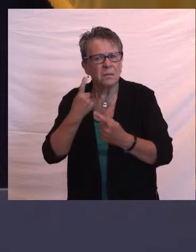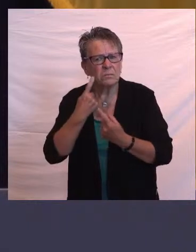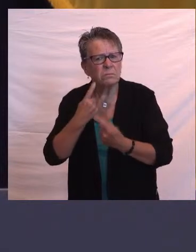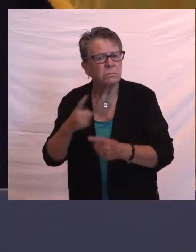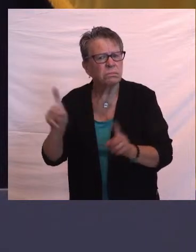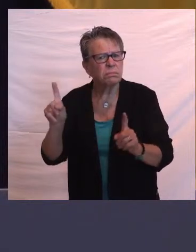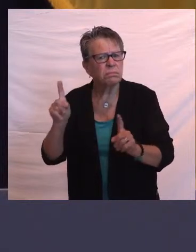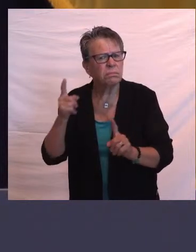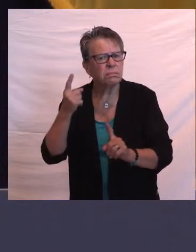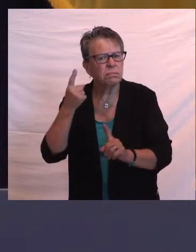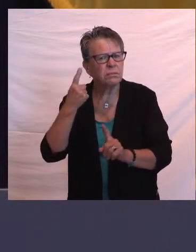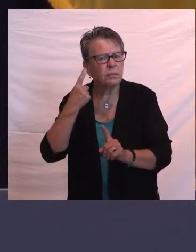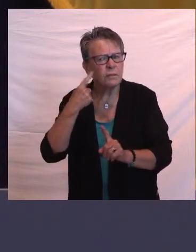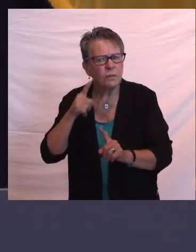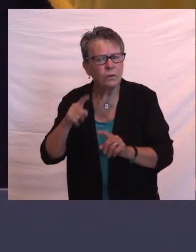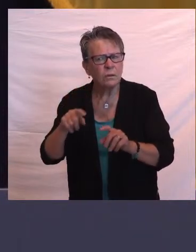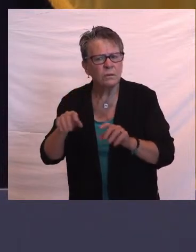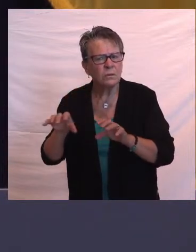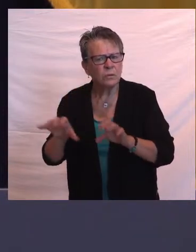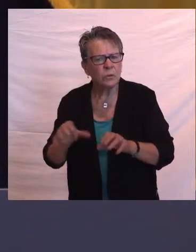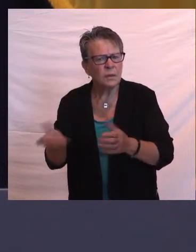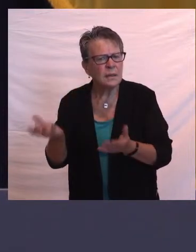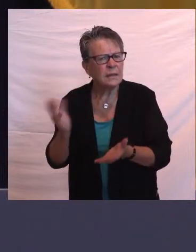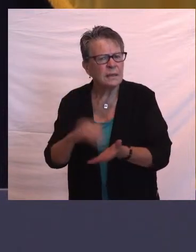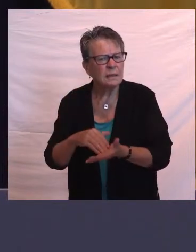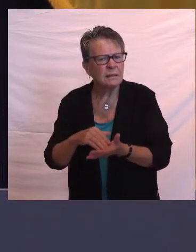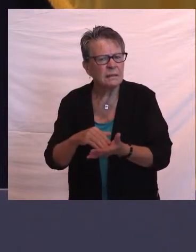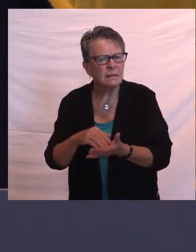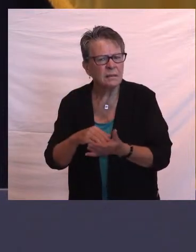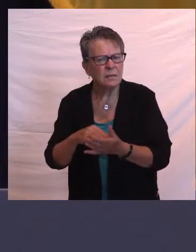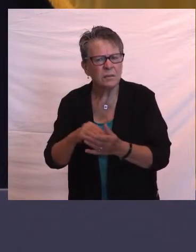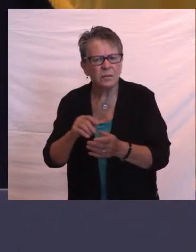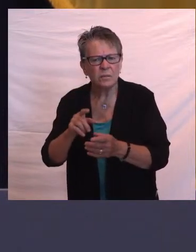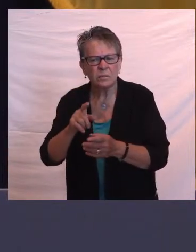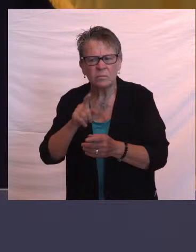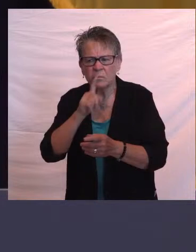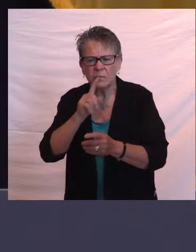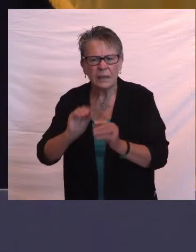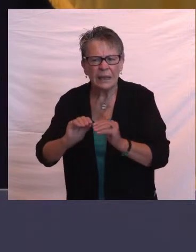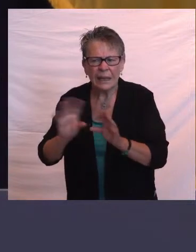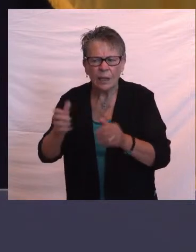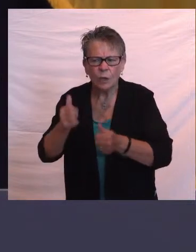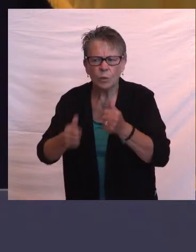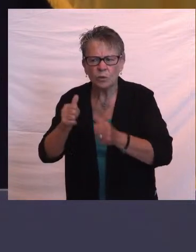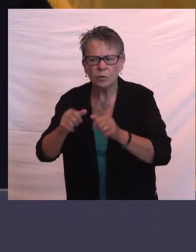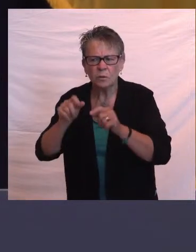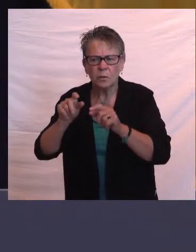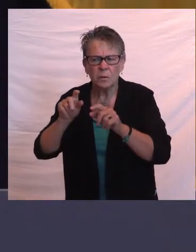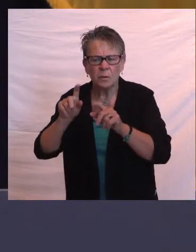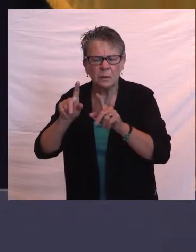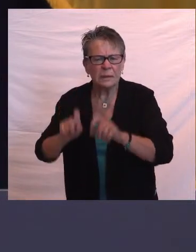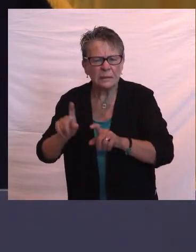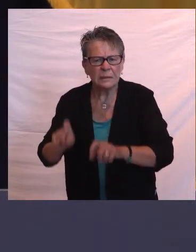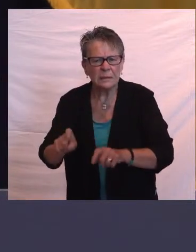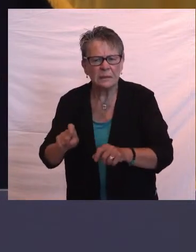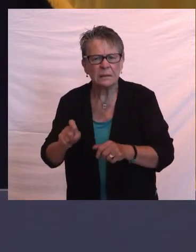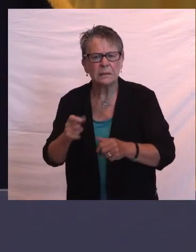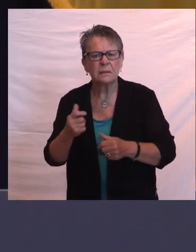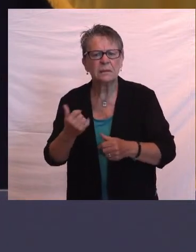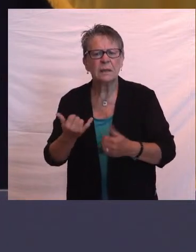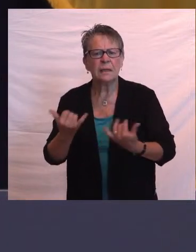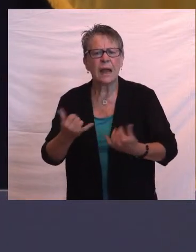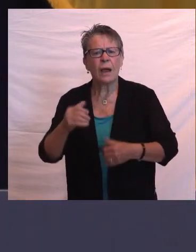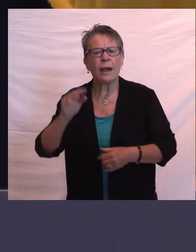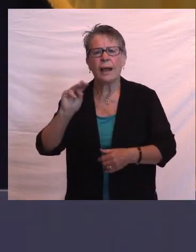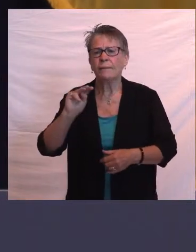and challenges to get reopened and back on our feet, the MVC is, as we sit here today, is clipping